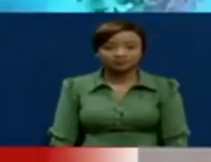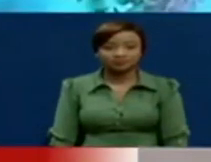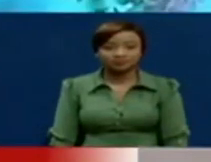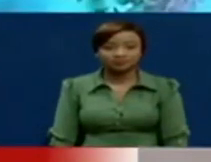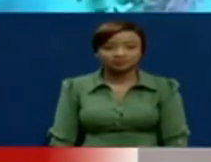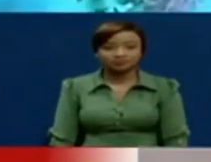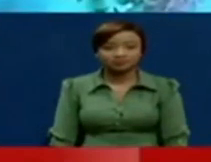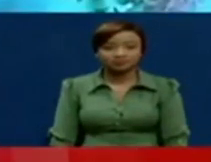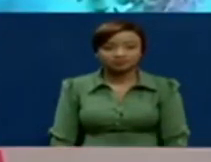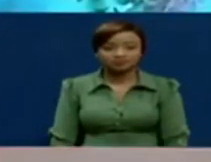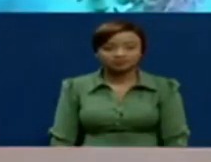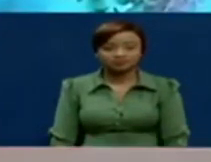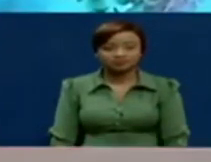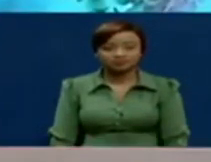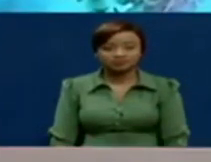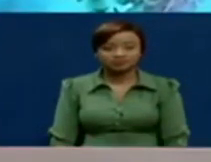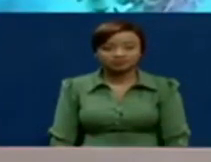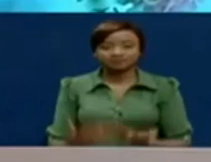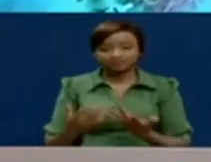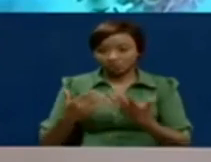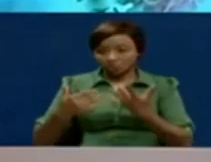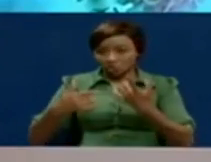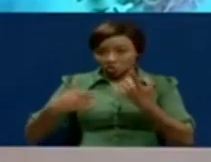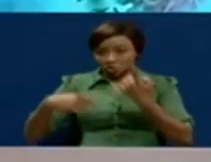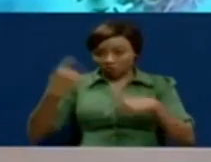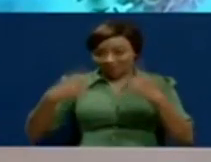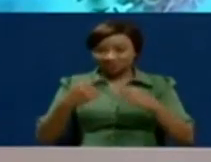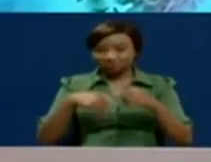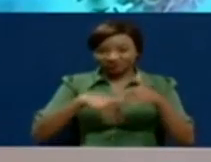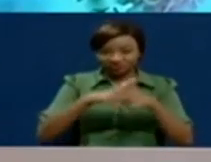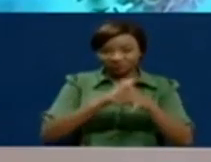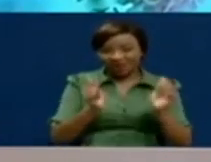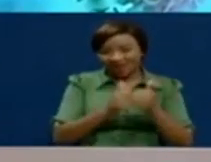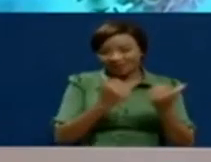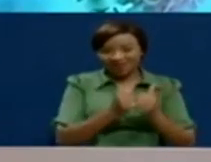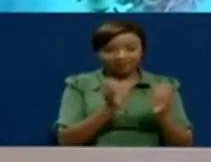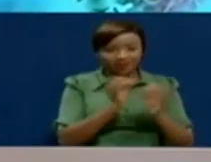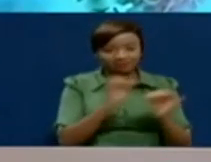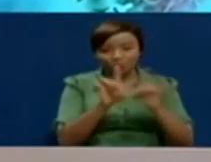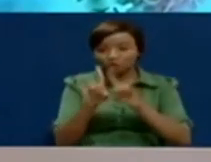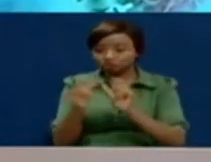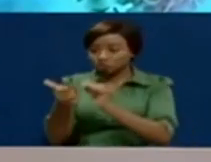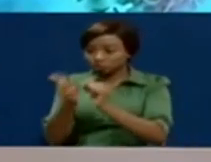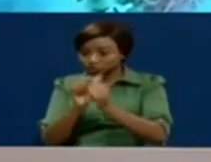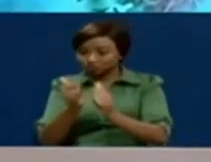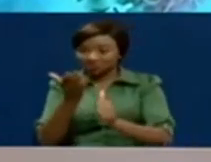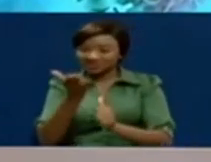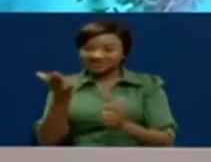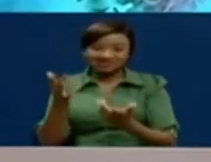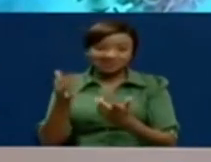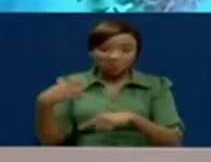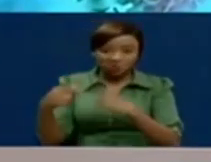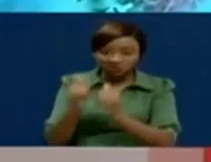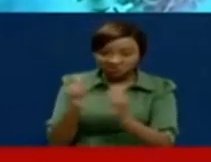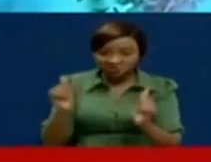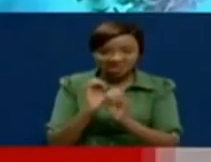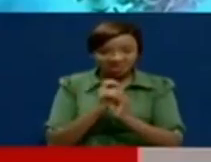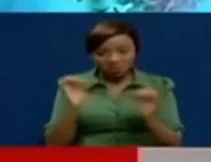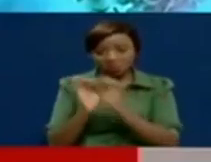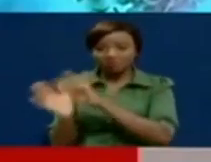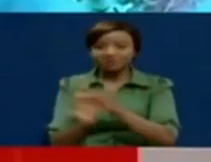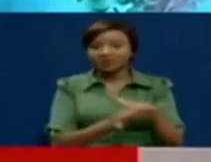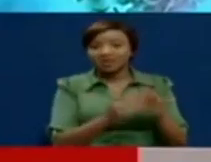Now, with the Premier League at a standstill, along with the rest of the sporting world due to the coronavirus pandemic,